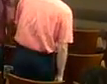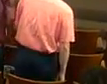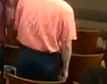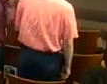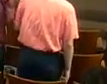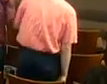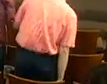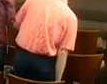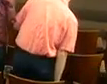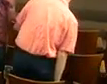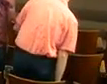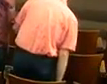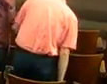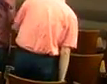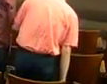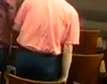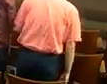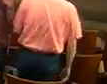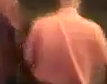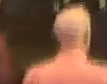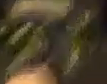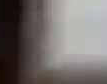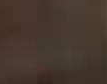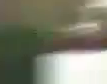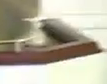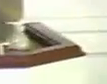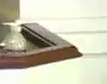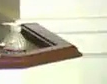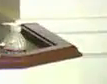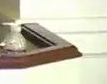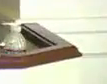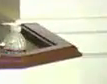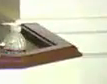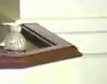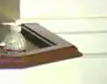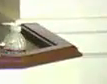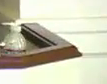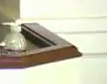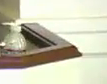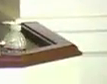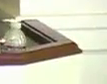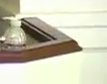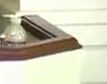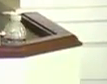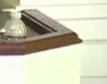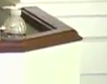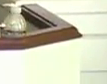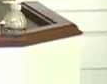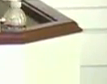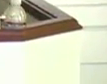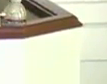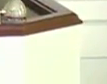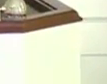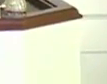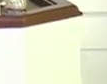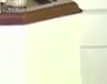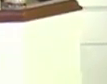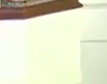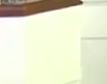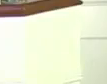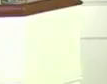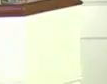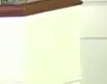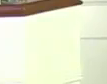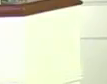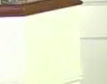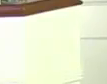Loving God, we give you thanks for the opportunity to be in your presence, to know that we can rejoice and